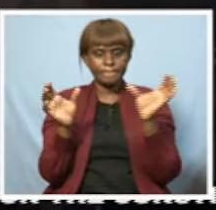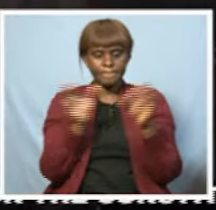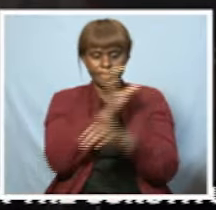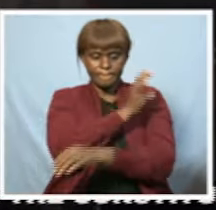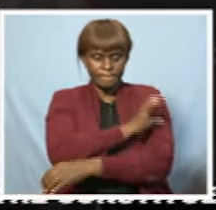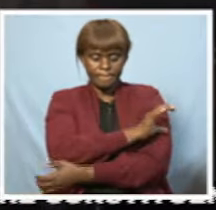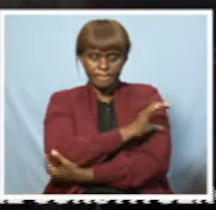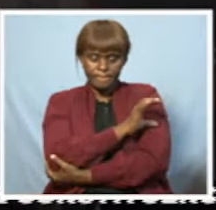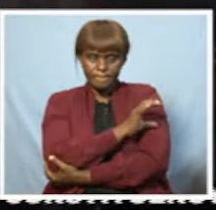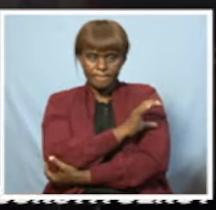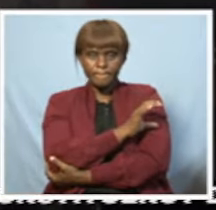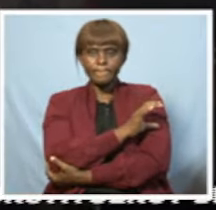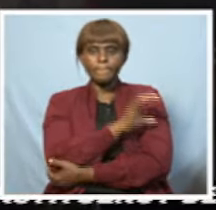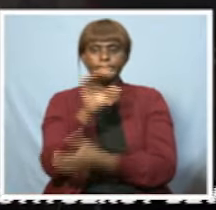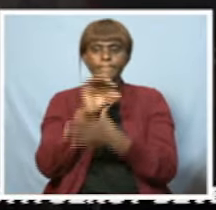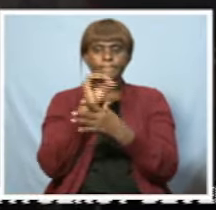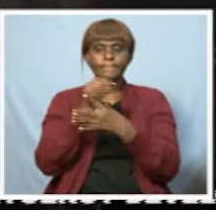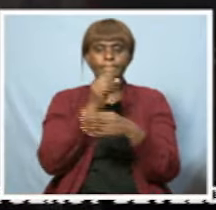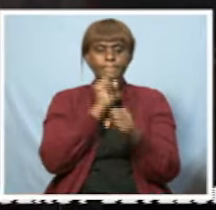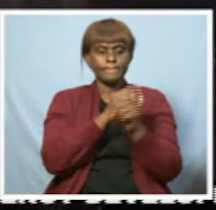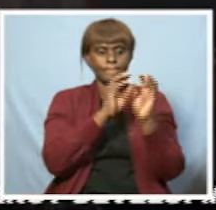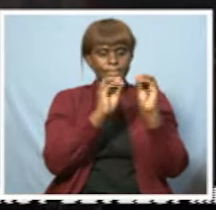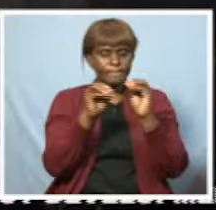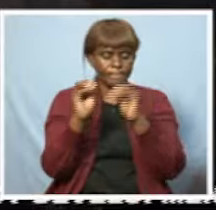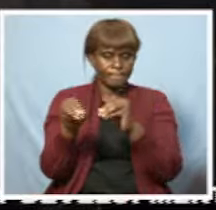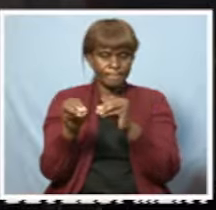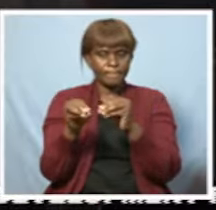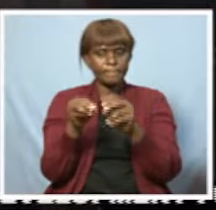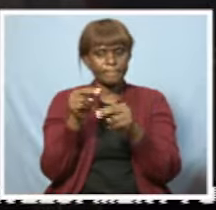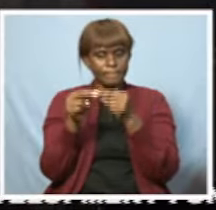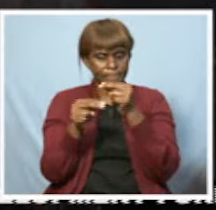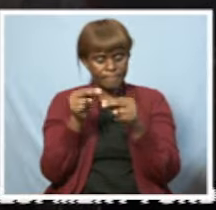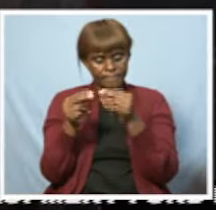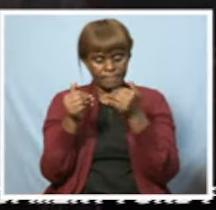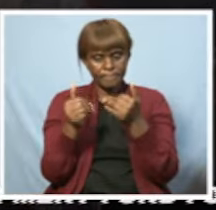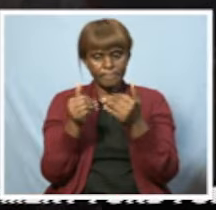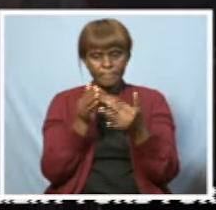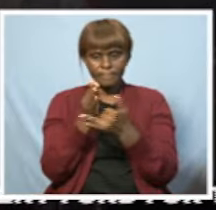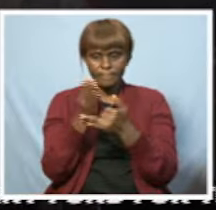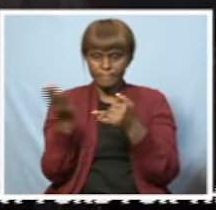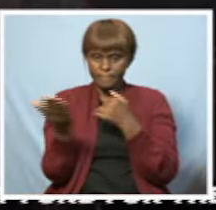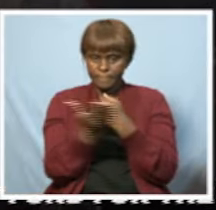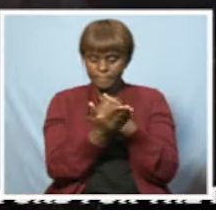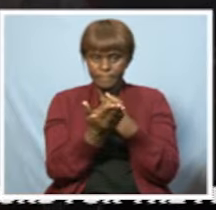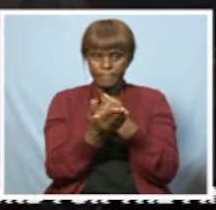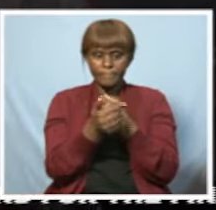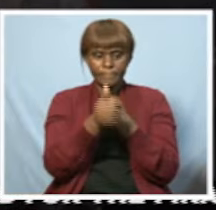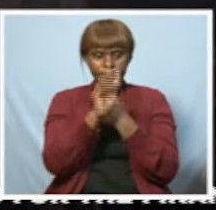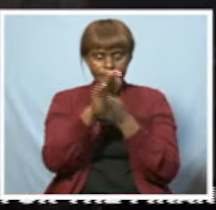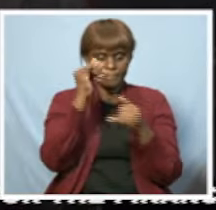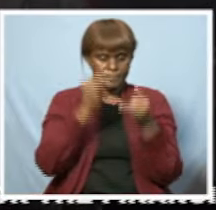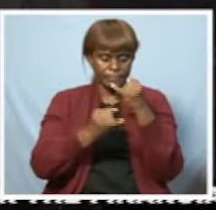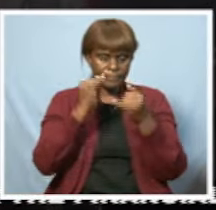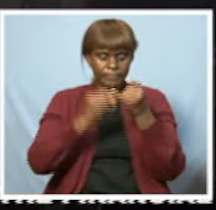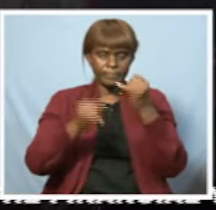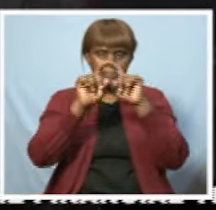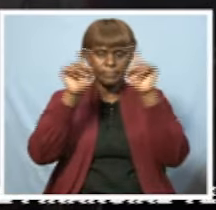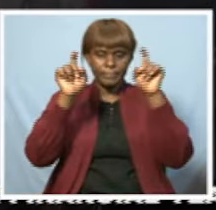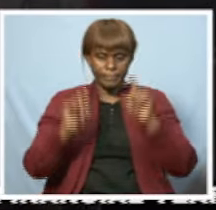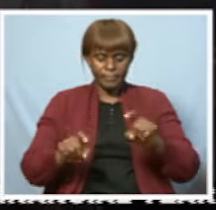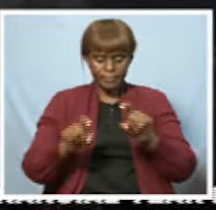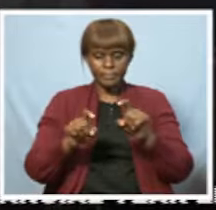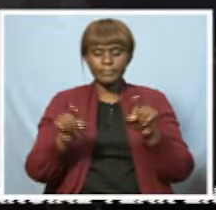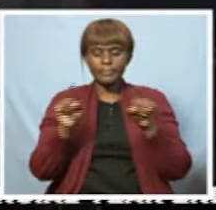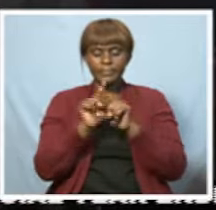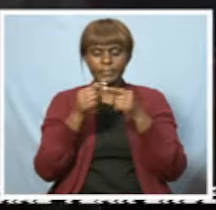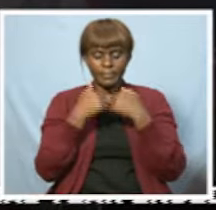clinic? Was it already erected? Then, from looking at your completion certificate, there is